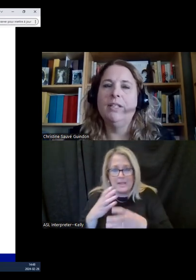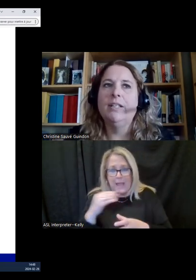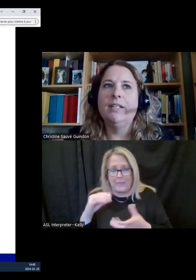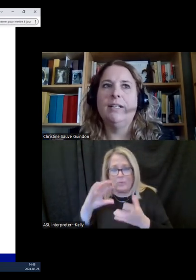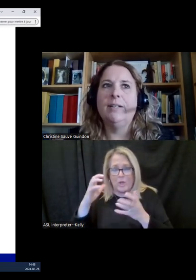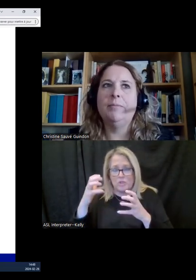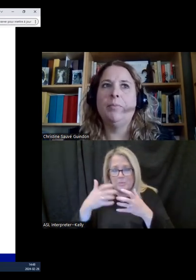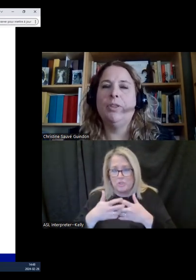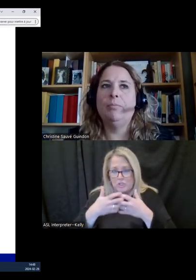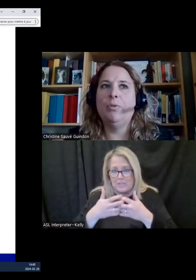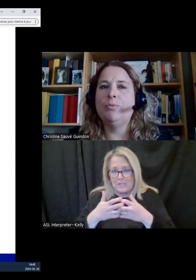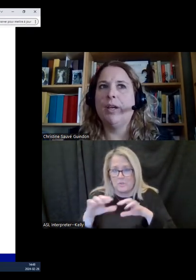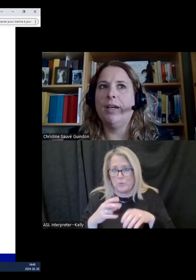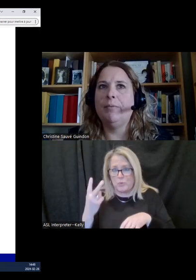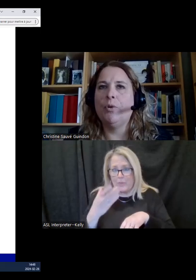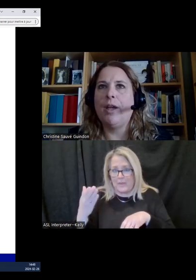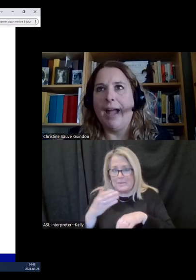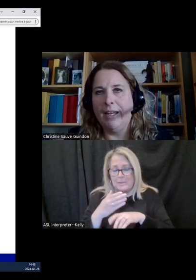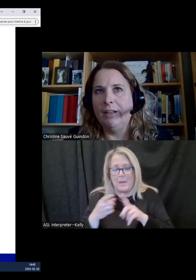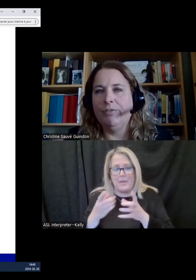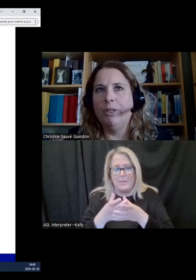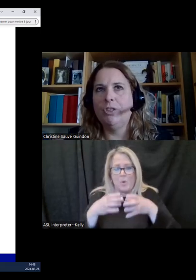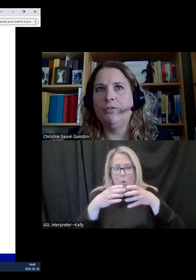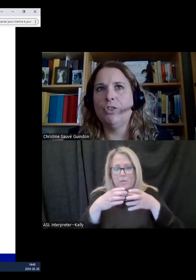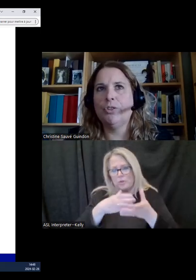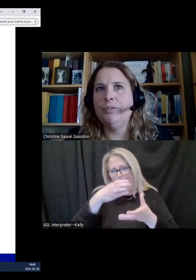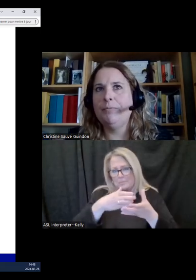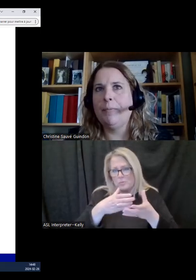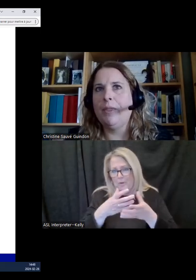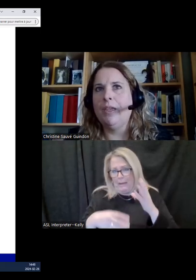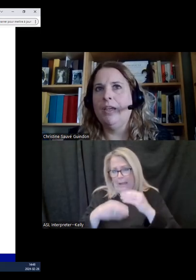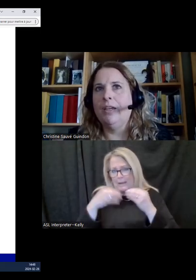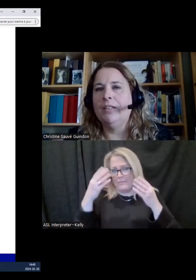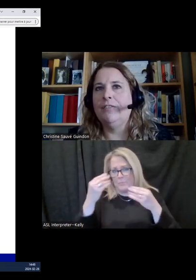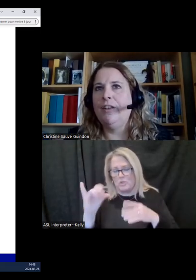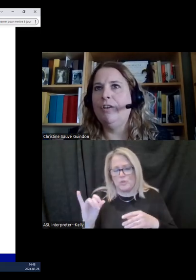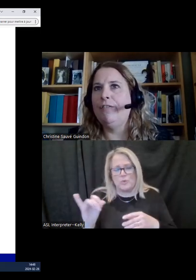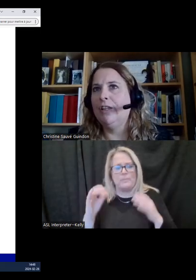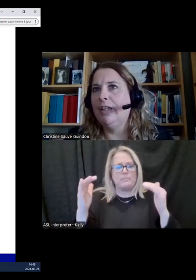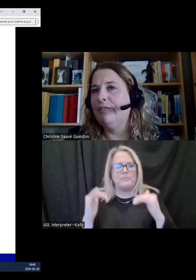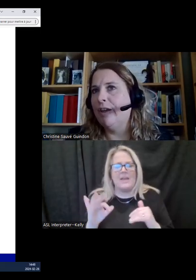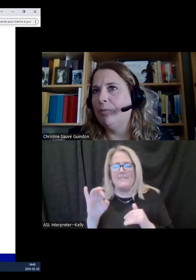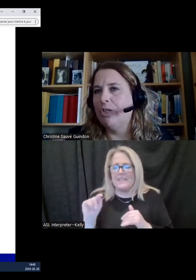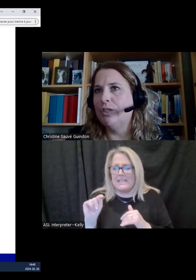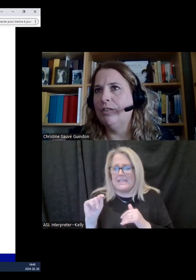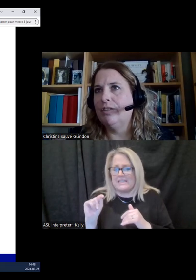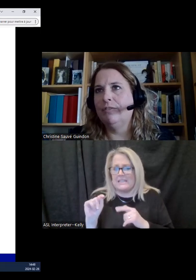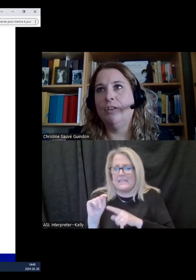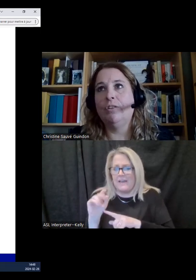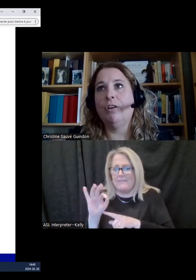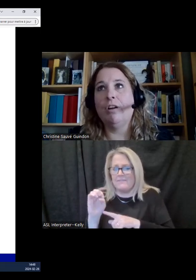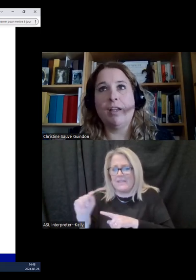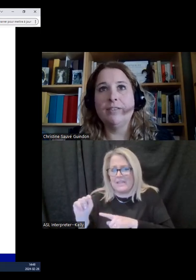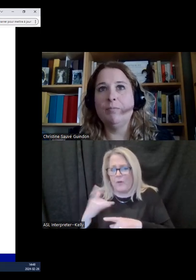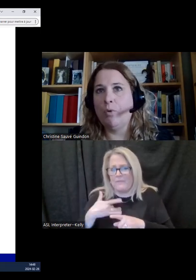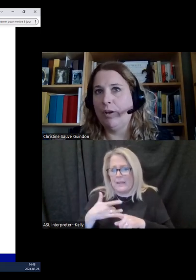two, but the bowls were adding information for sure. His feet are feeling the vibrations. Feet